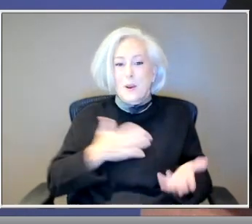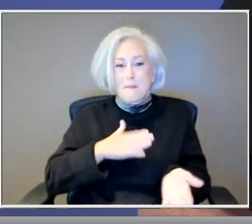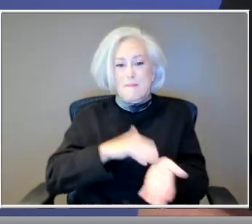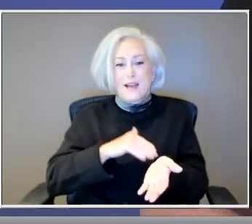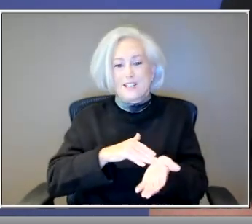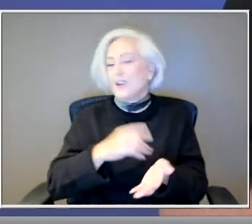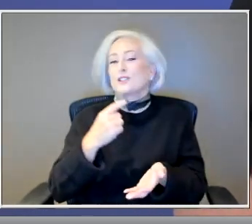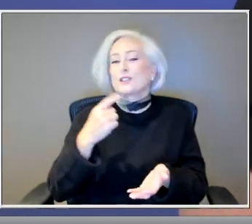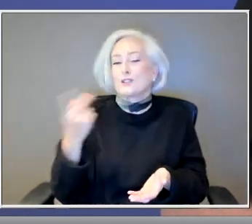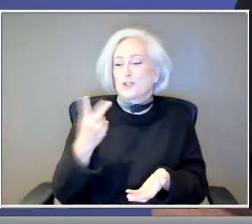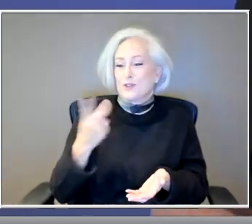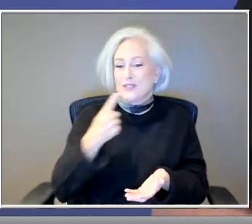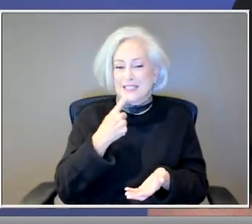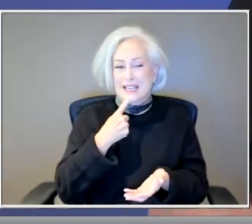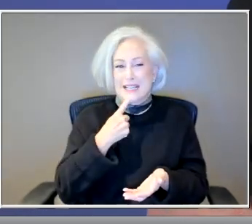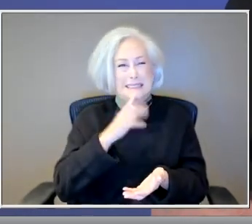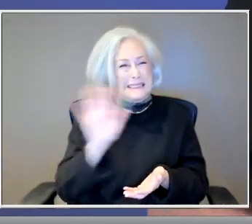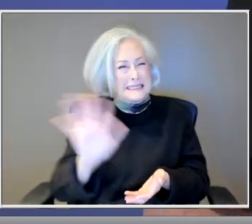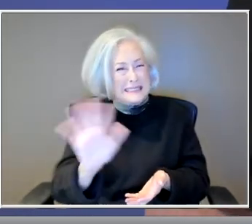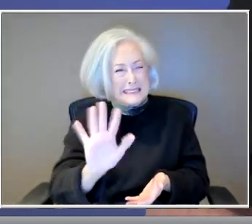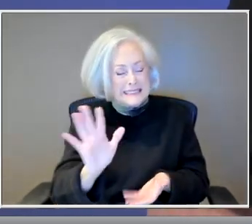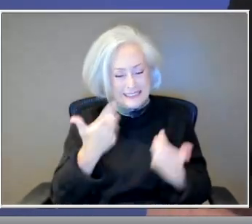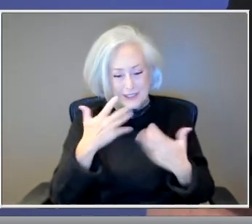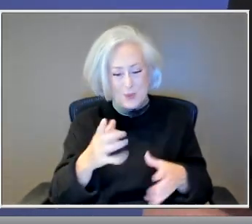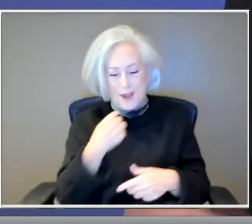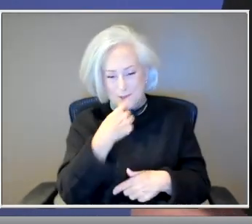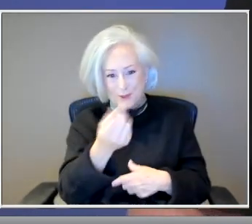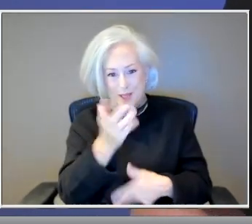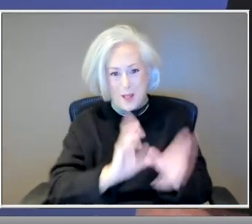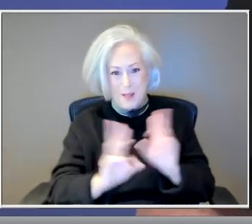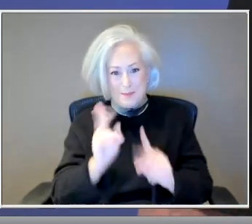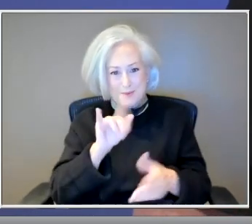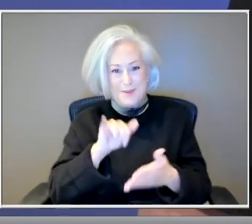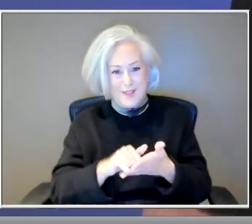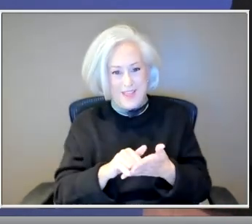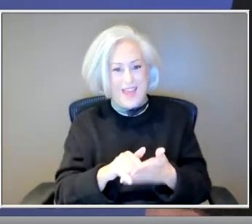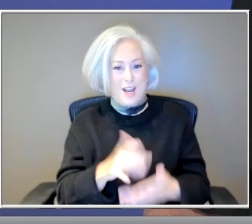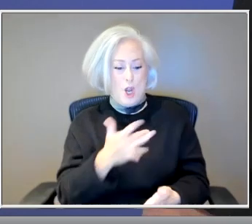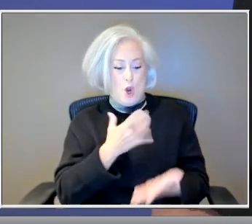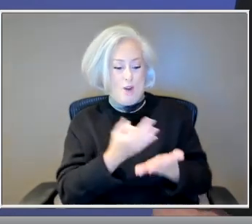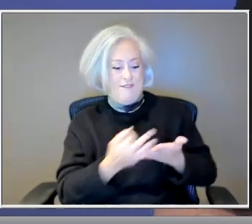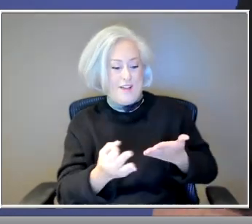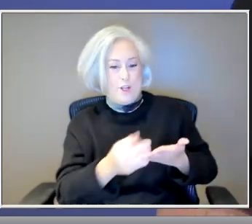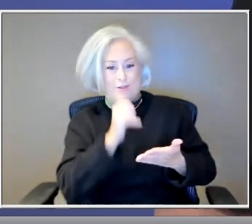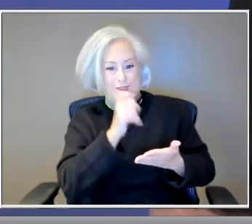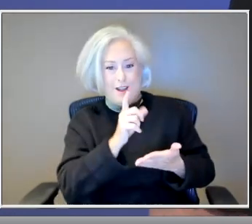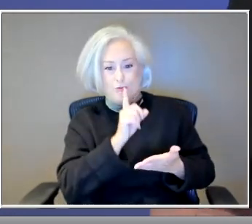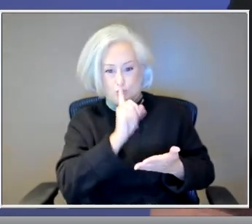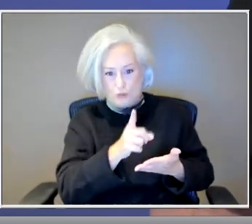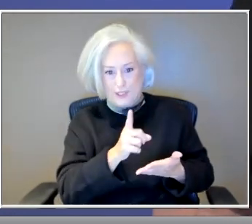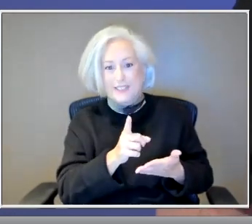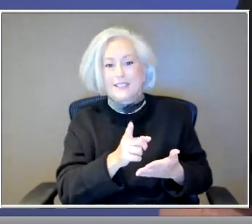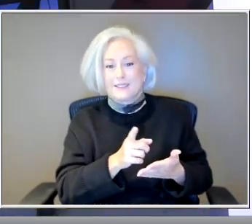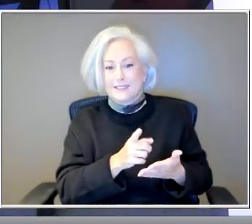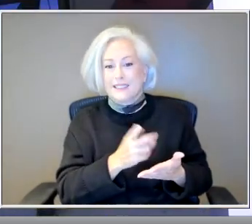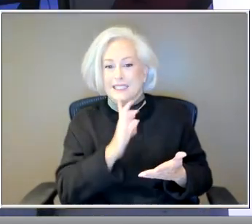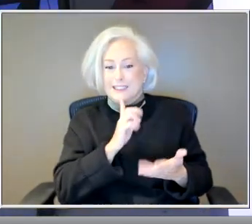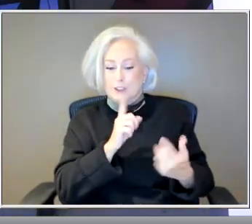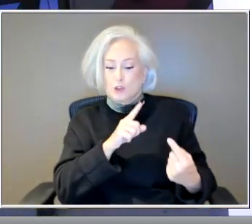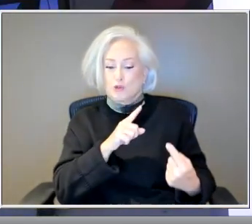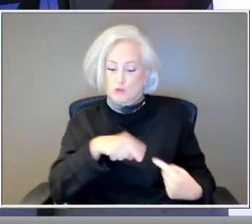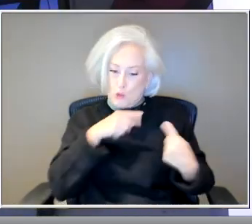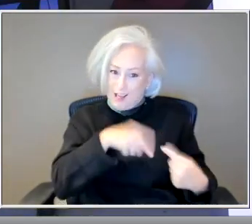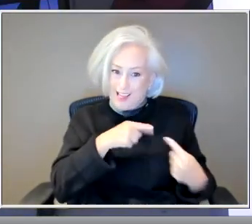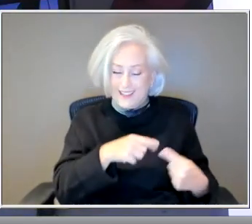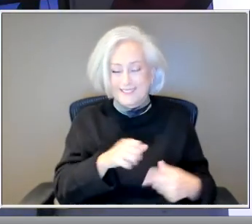the message you want to give, because heart failure is not necessarily that it's failing, it's just struggling. Right, and that you just need